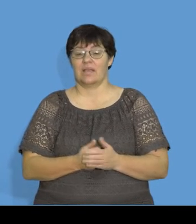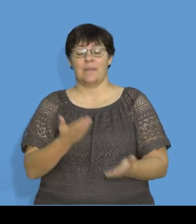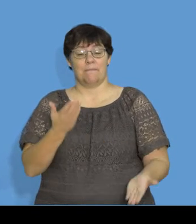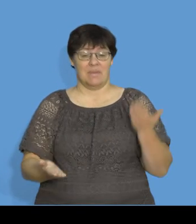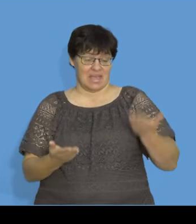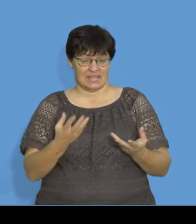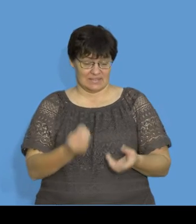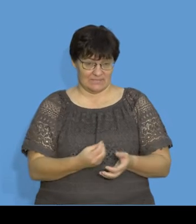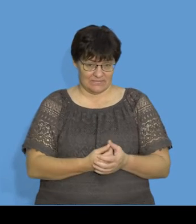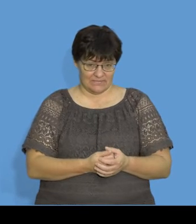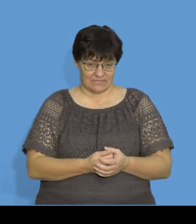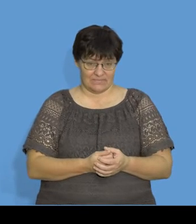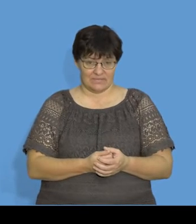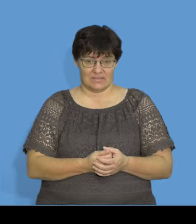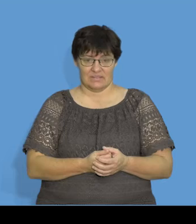have a mass,